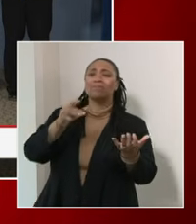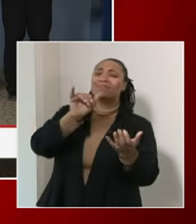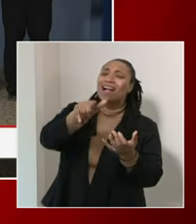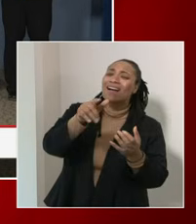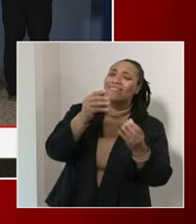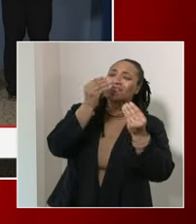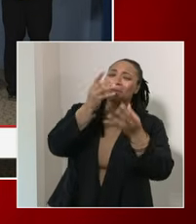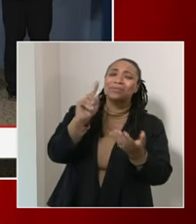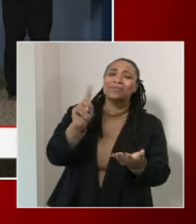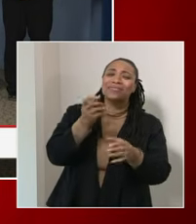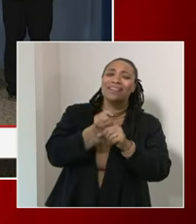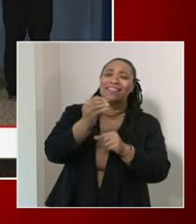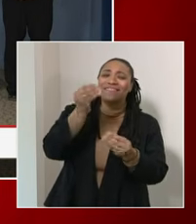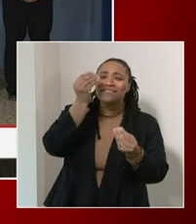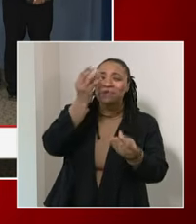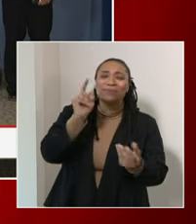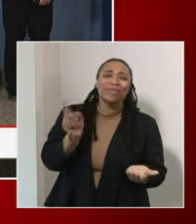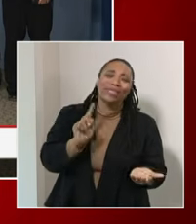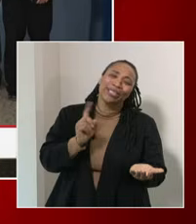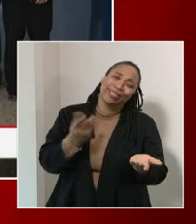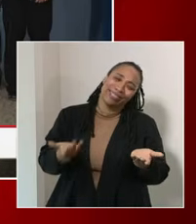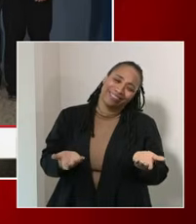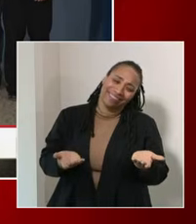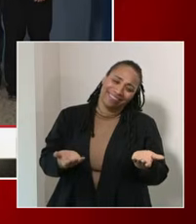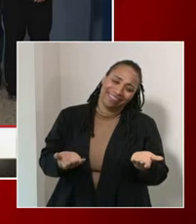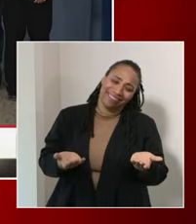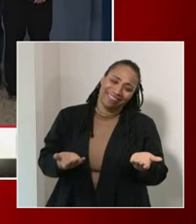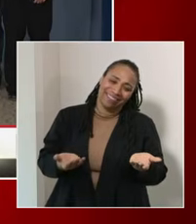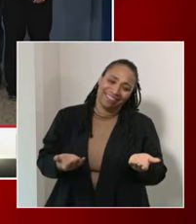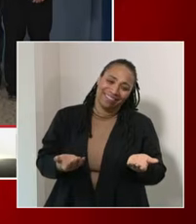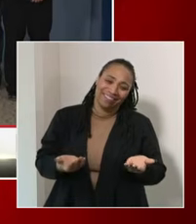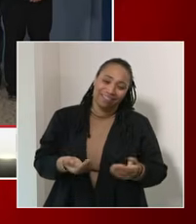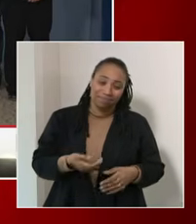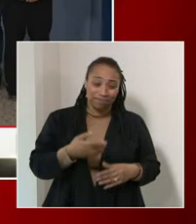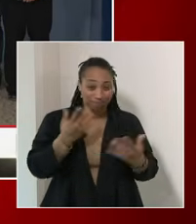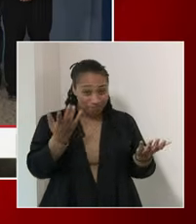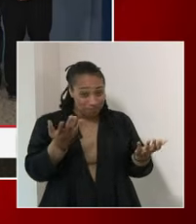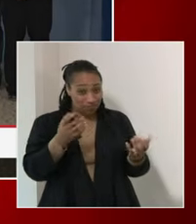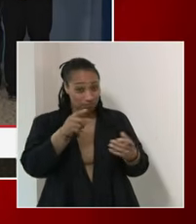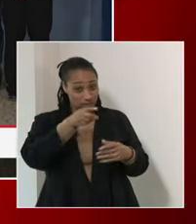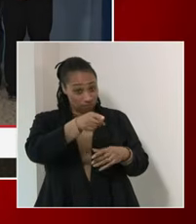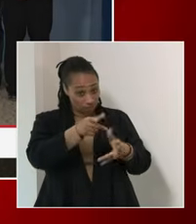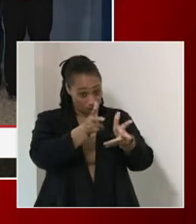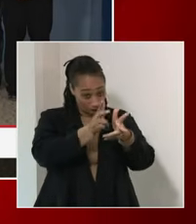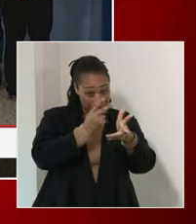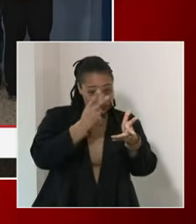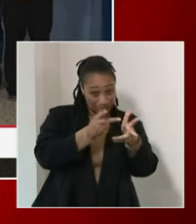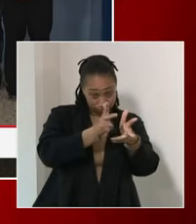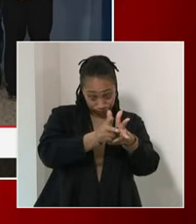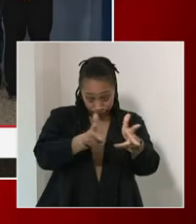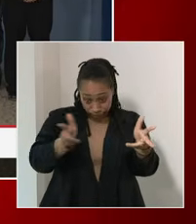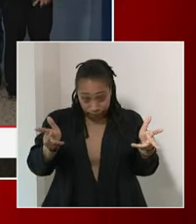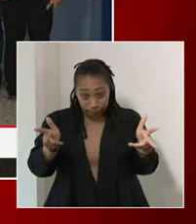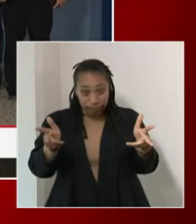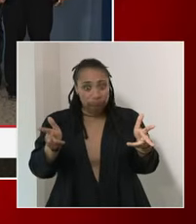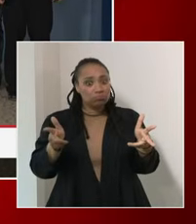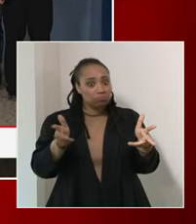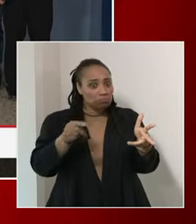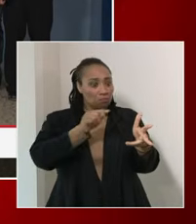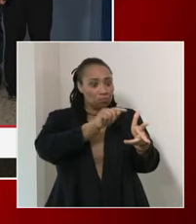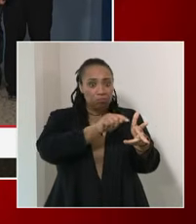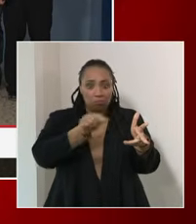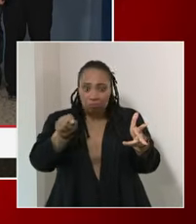We always have, when you have a fleet, there will be vehicles that go down. I wonder